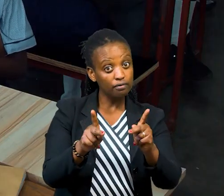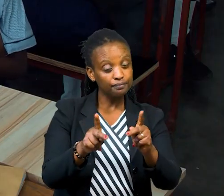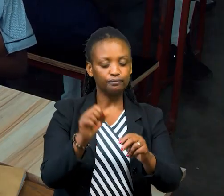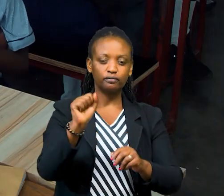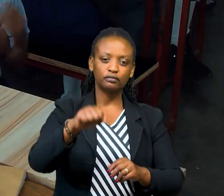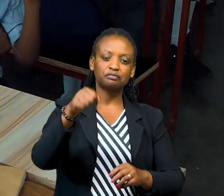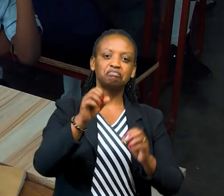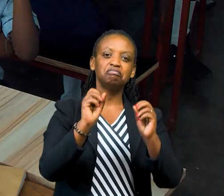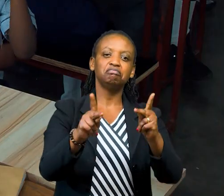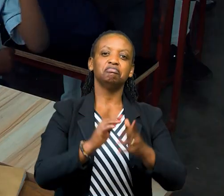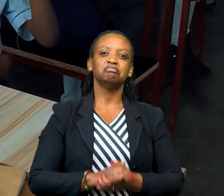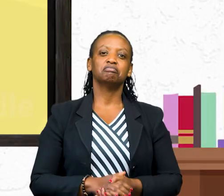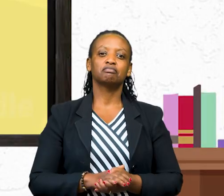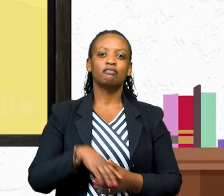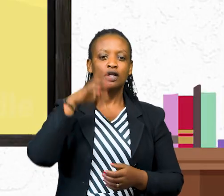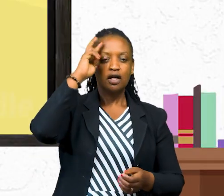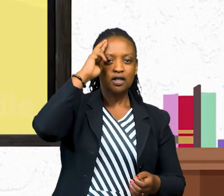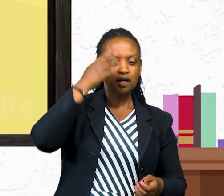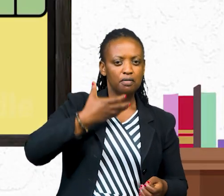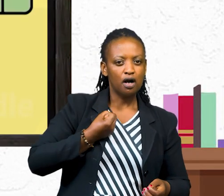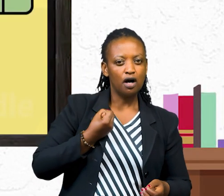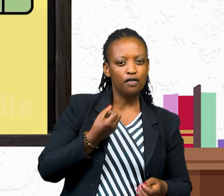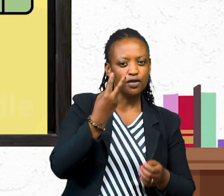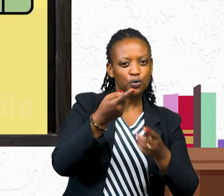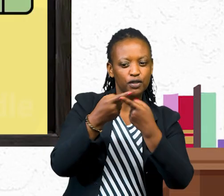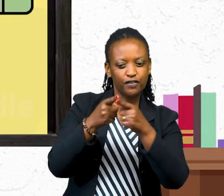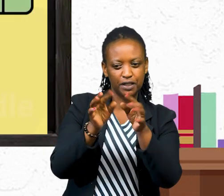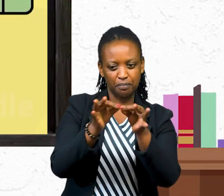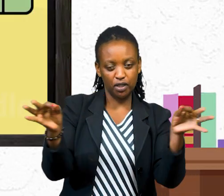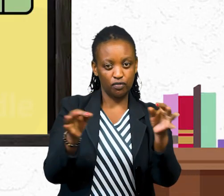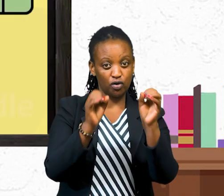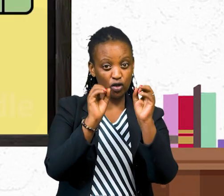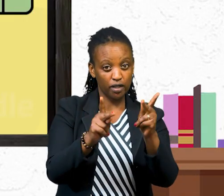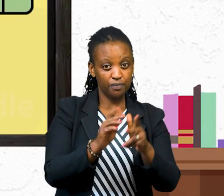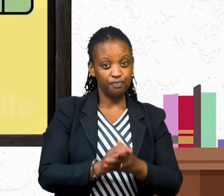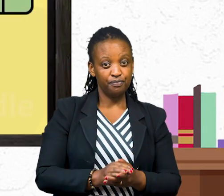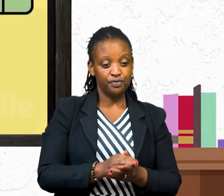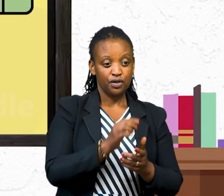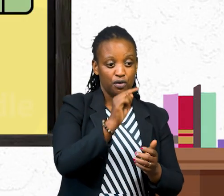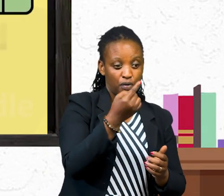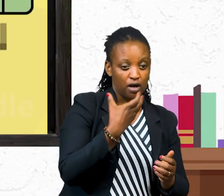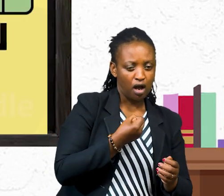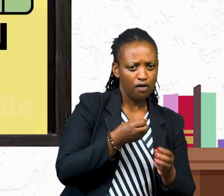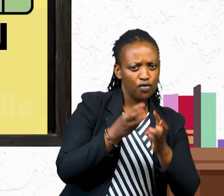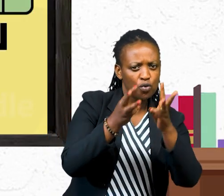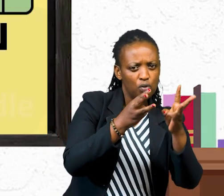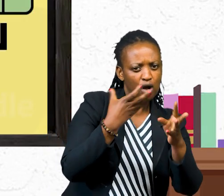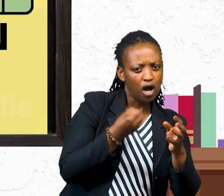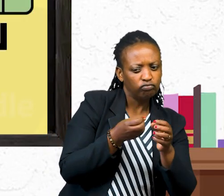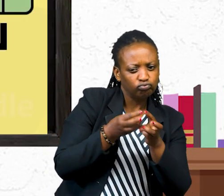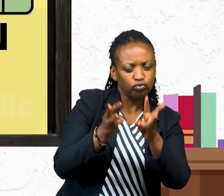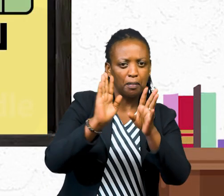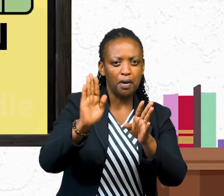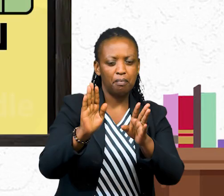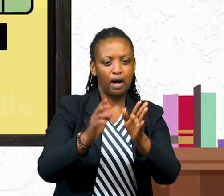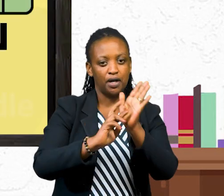okay? Yes. That's okay. Remember that a ruler has 2 different measurements on it. One side is for measuring in